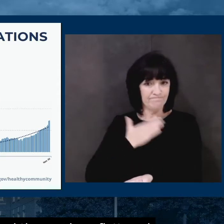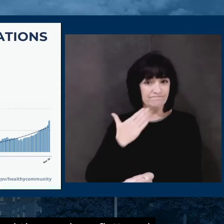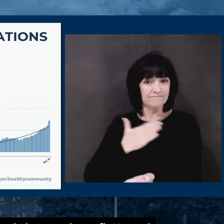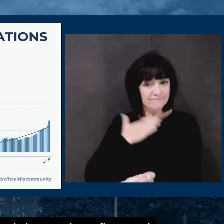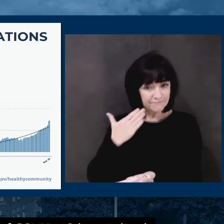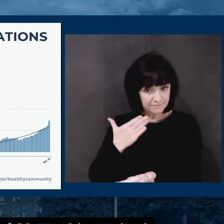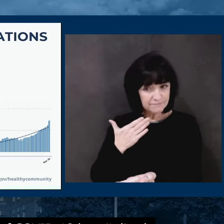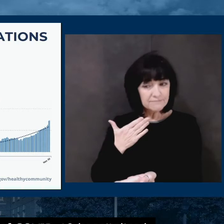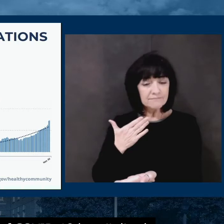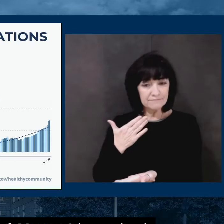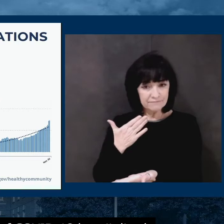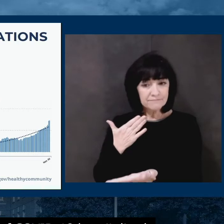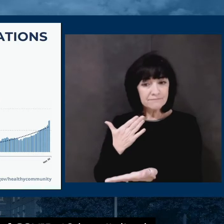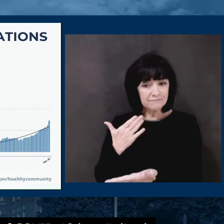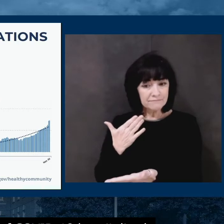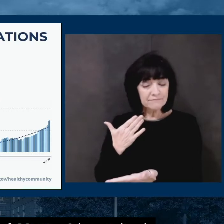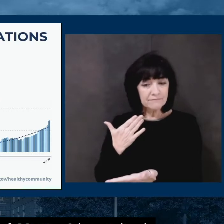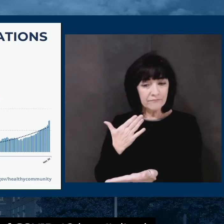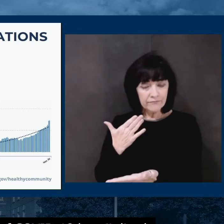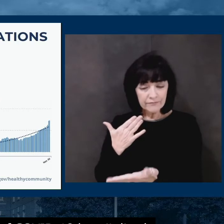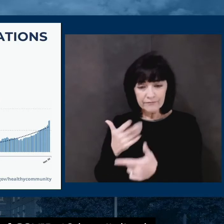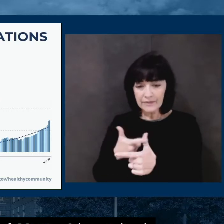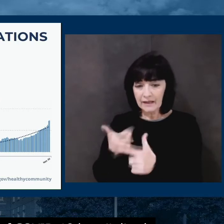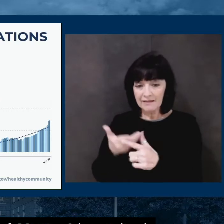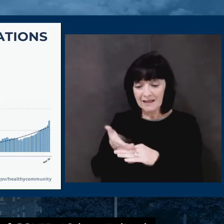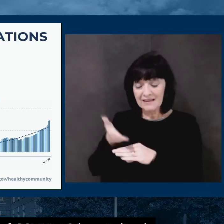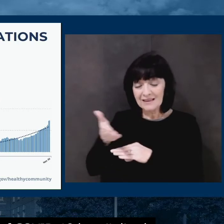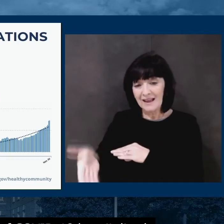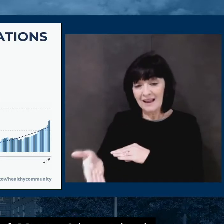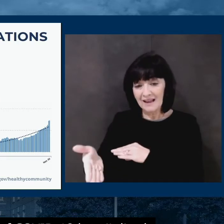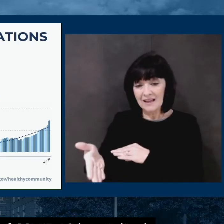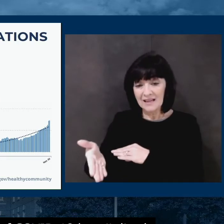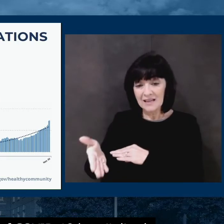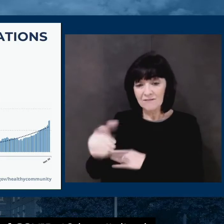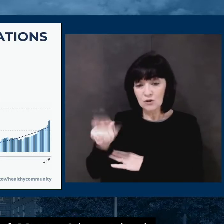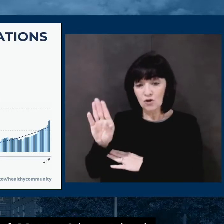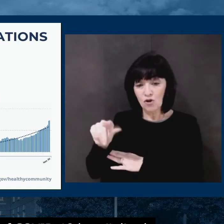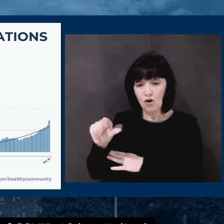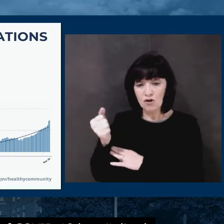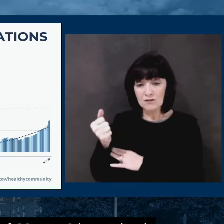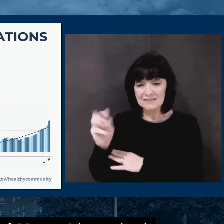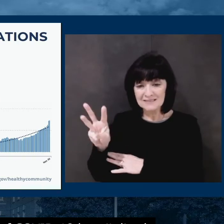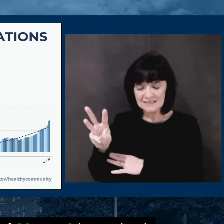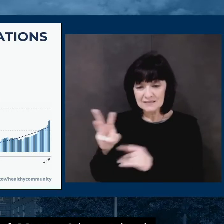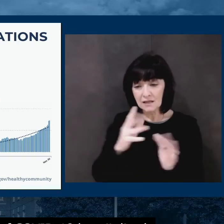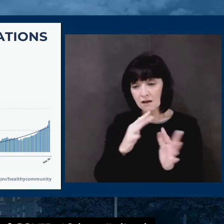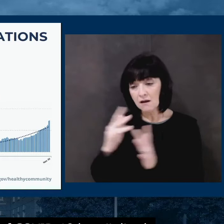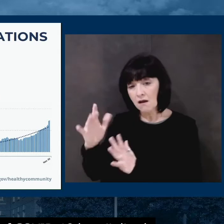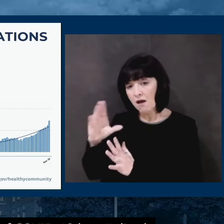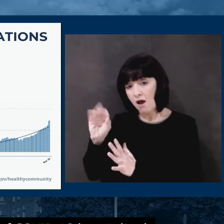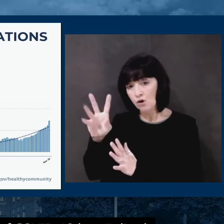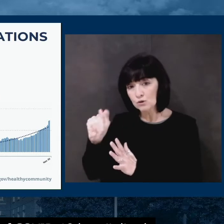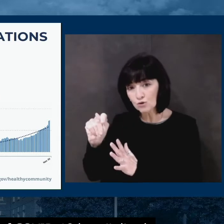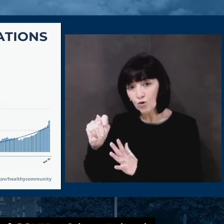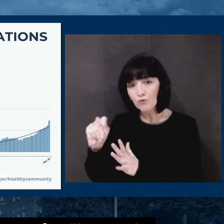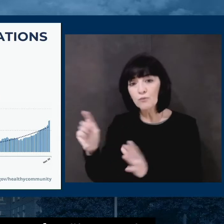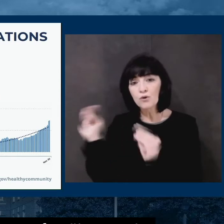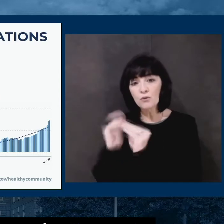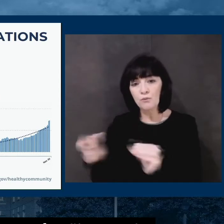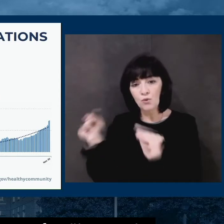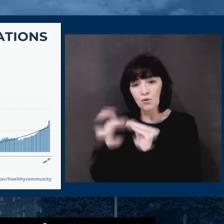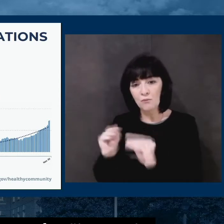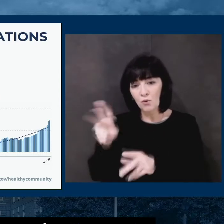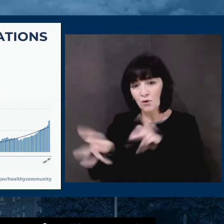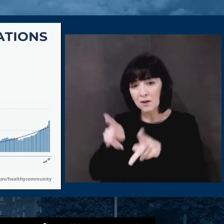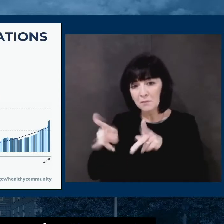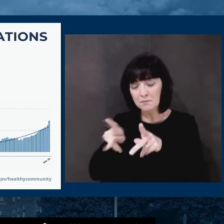August 16th. And then after the increase in positive cases in October, we saw current